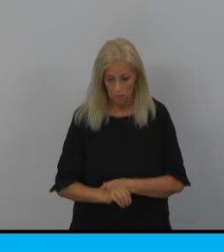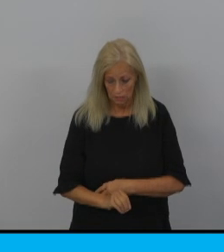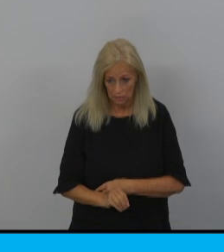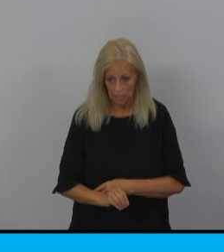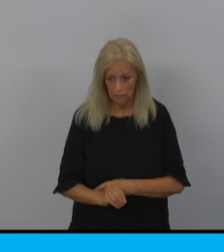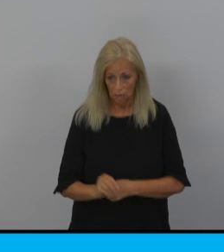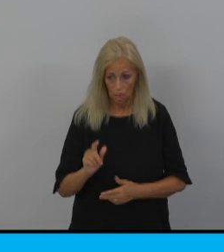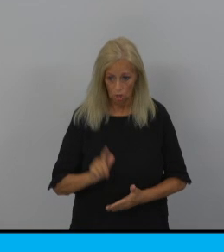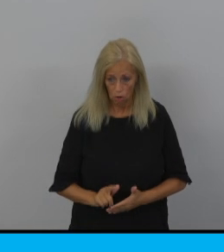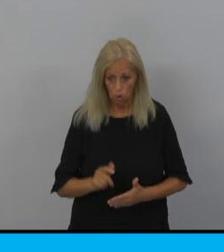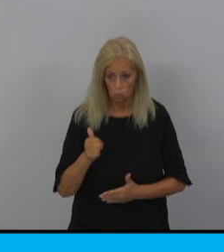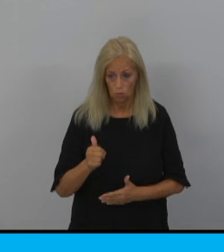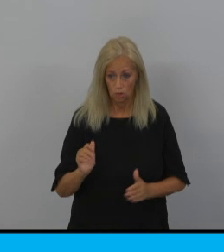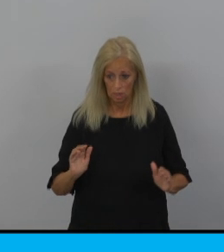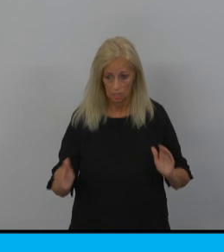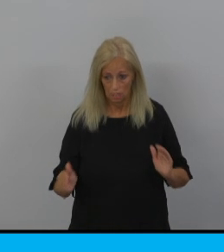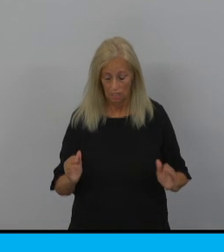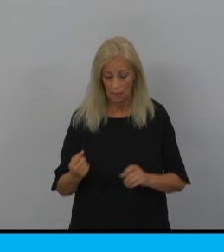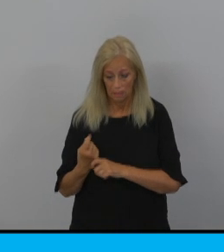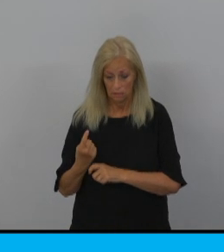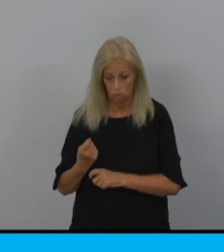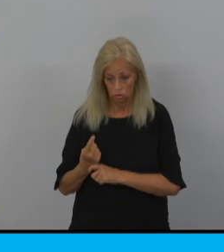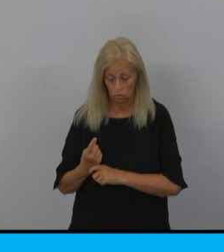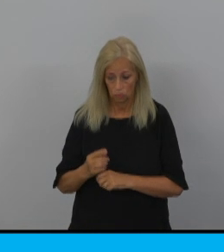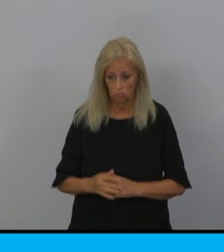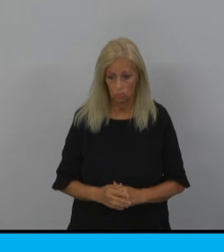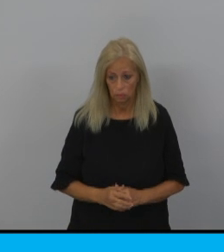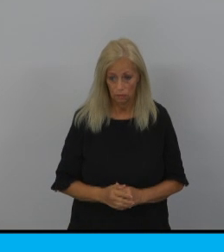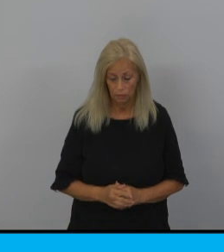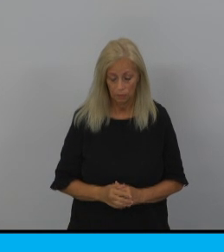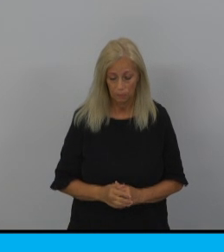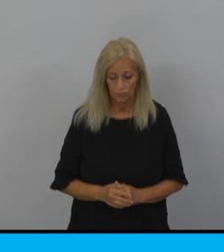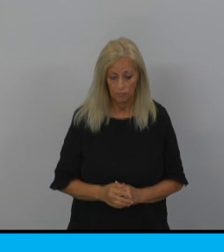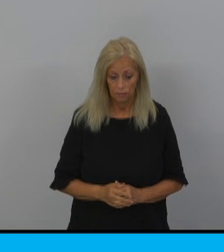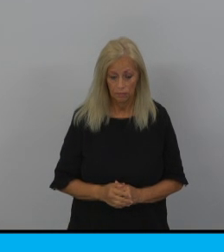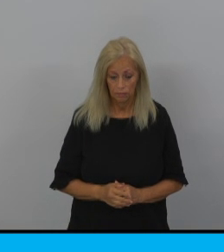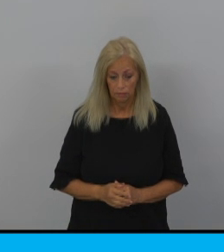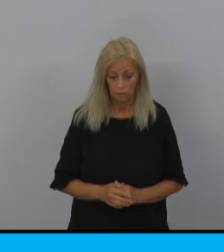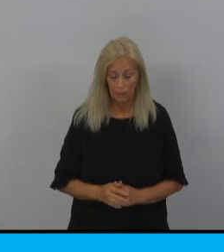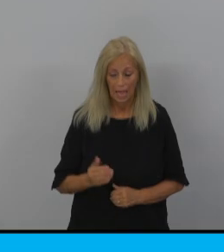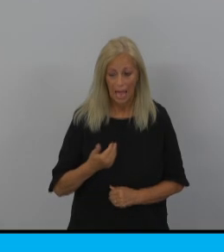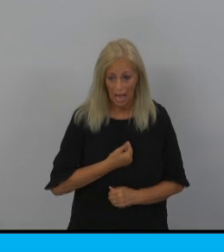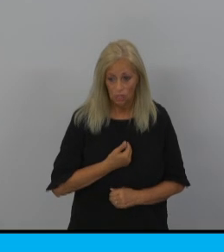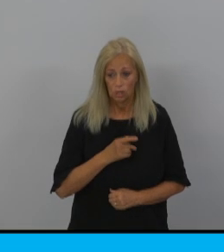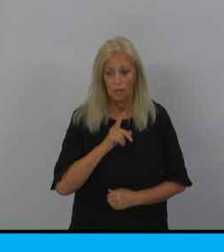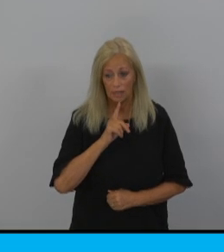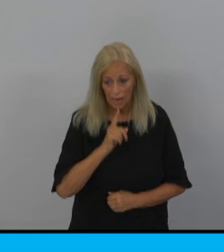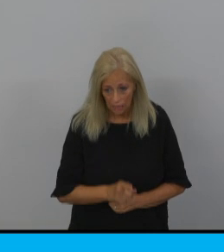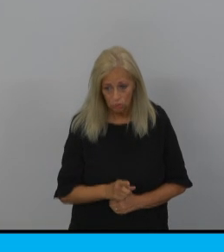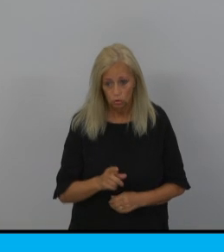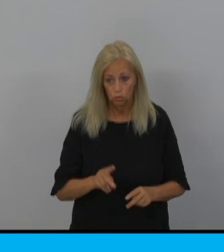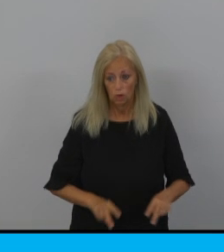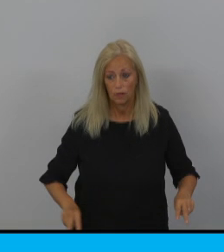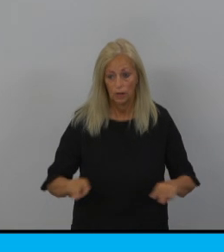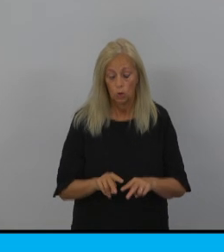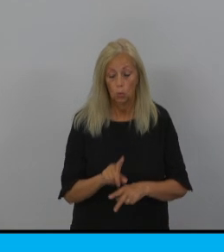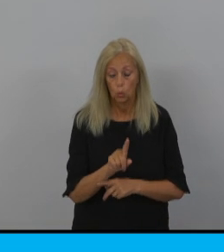4.65% lower than they were last year. But our actual values went